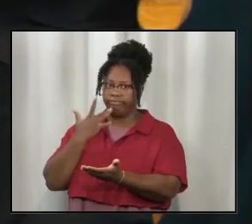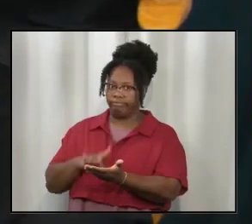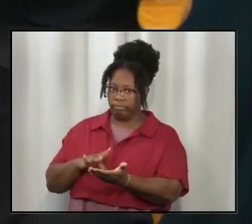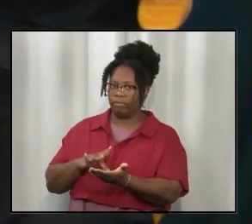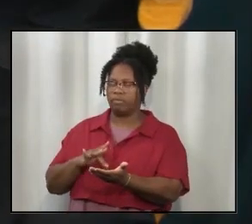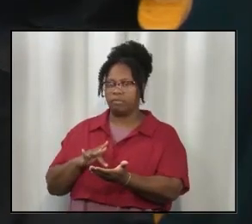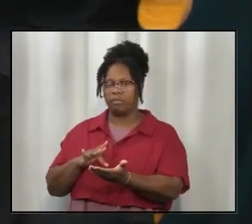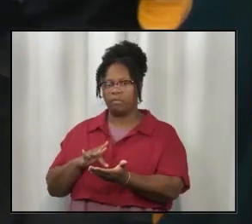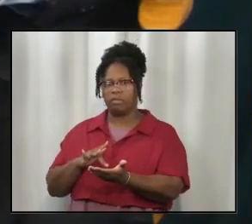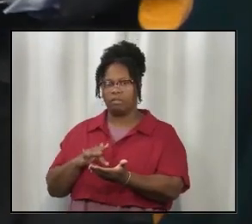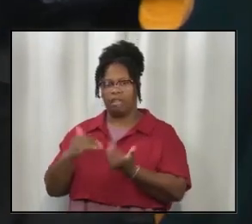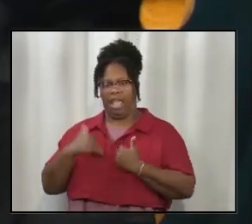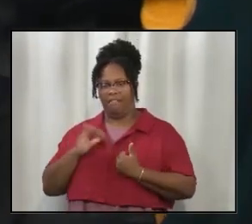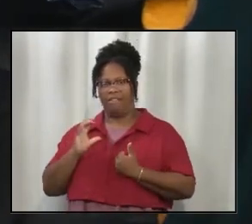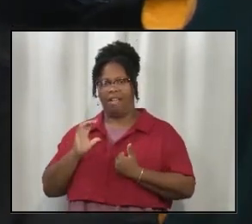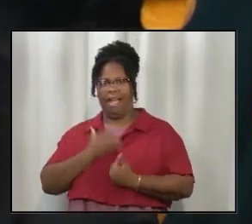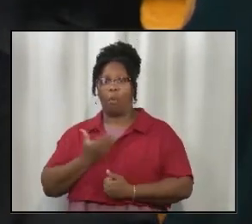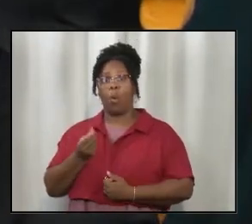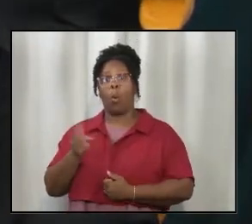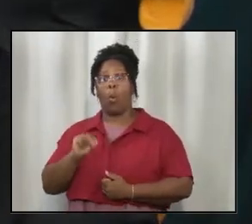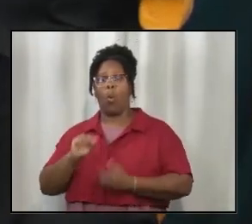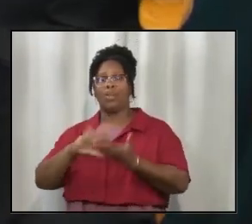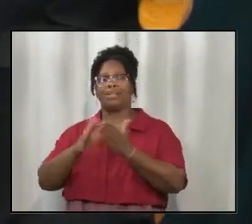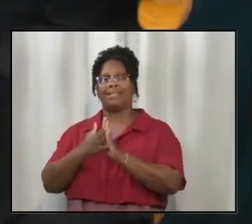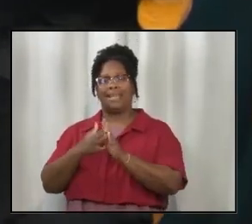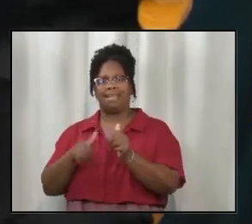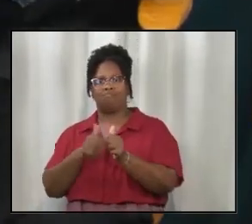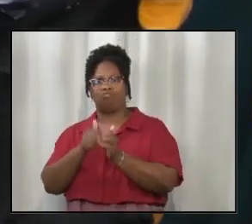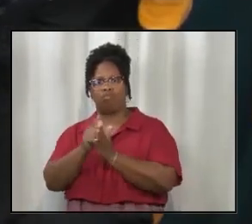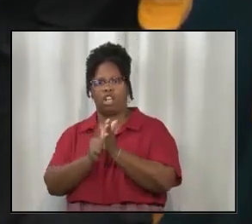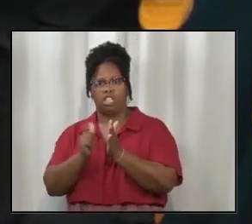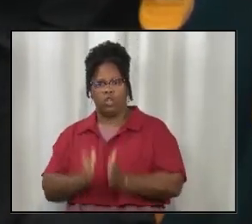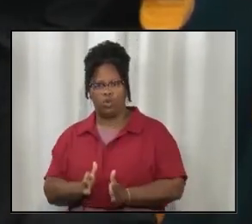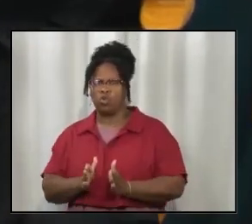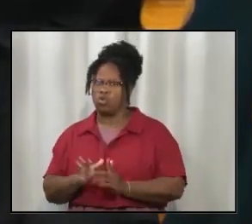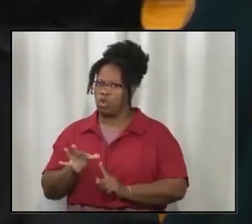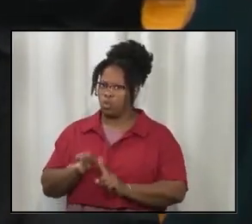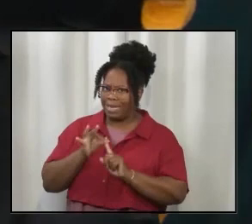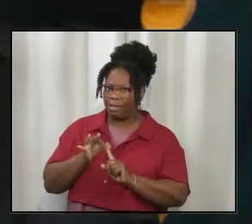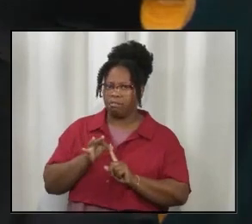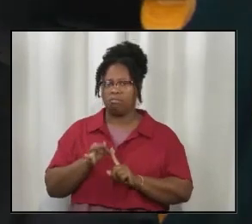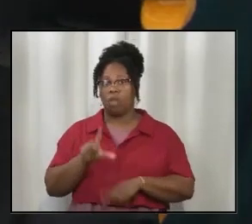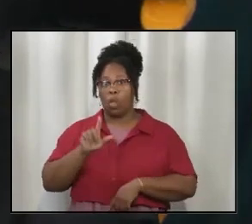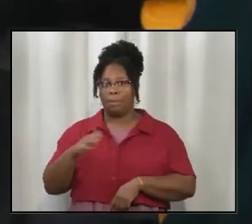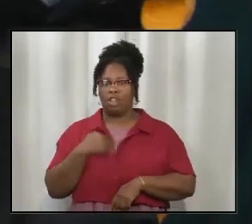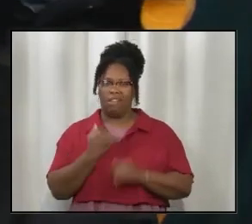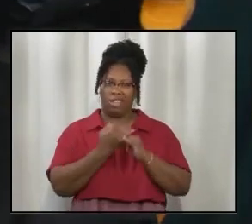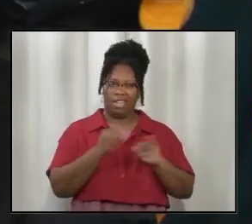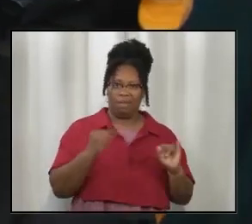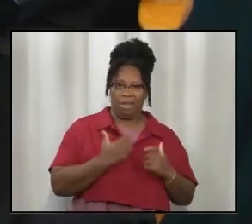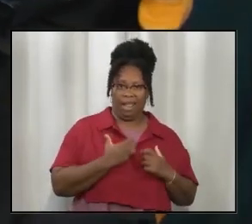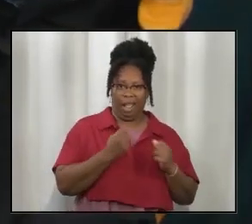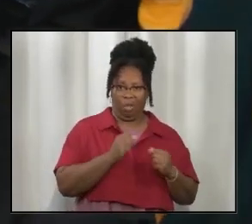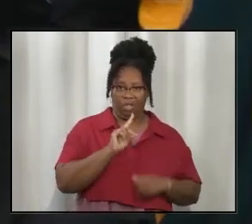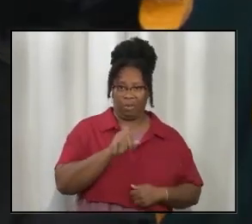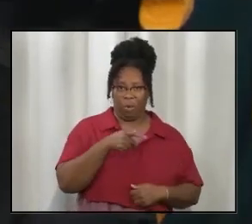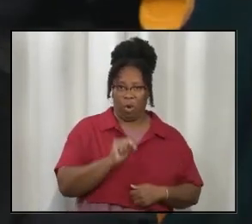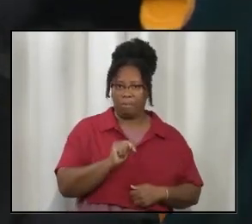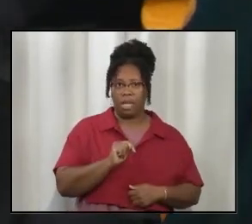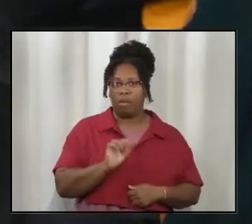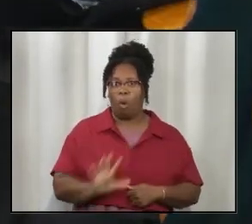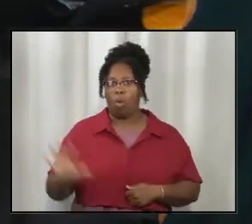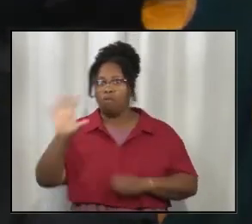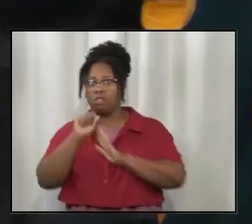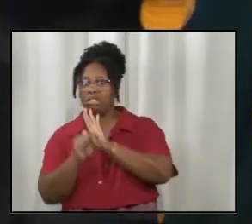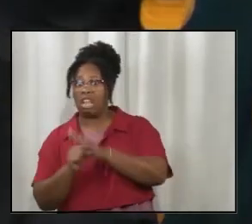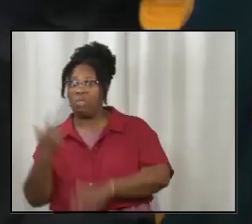our own city prosecutor. It's unique. Long Beach has its own independent health department, one of three cities in the whole state. We've